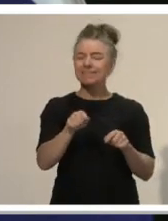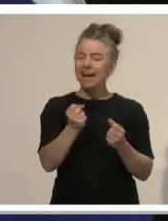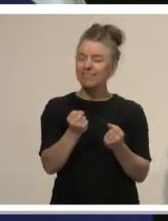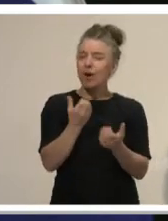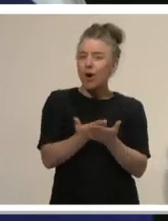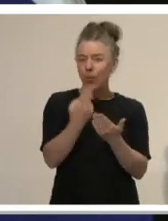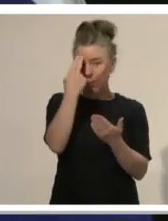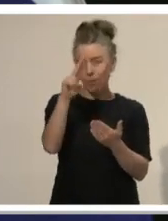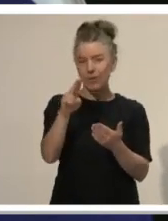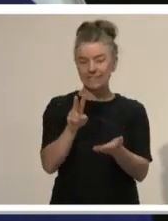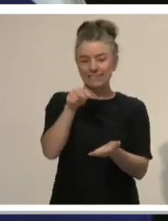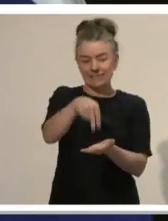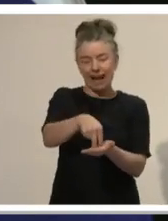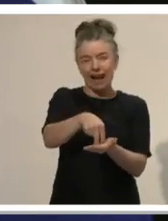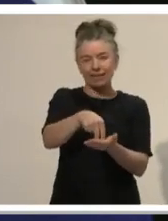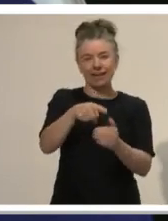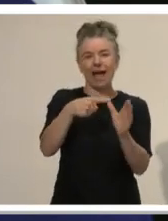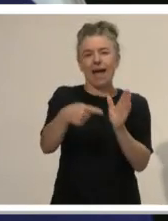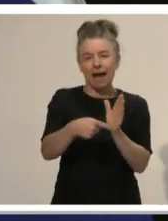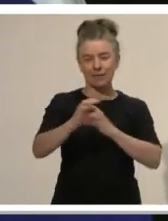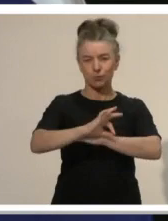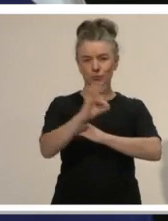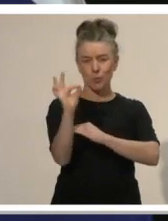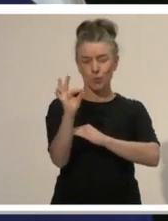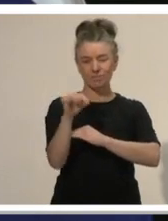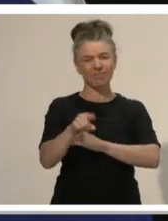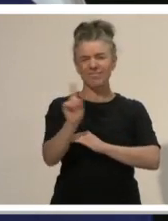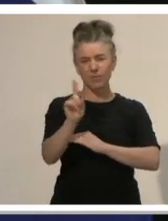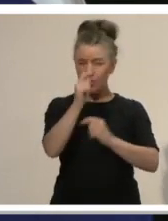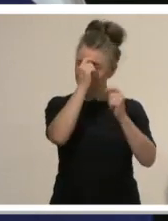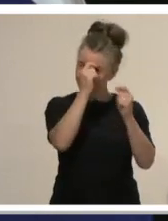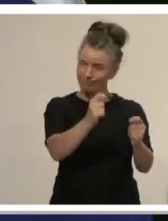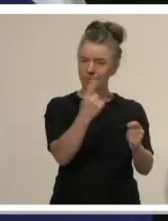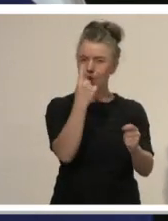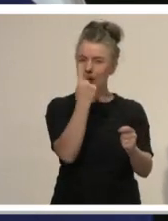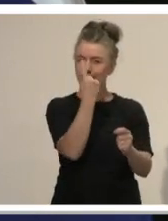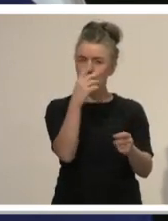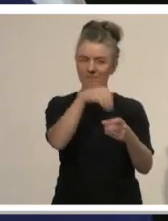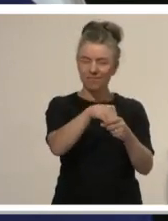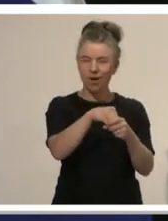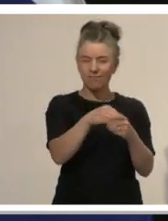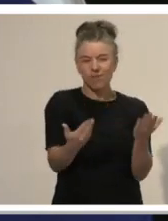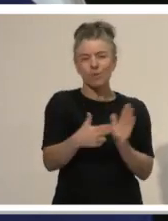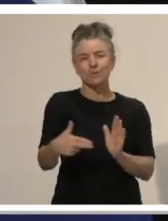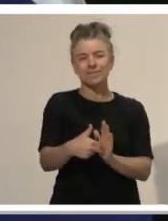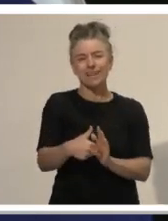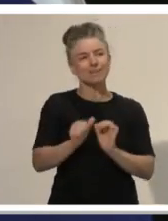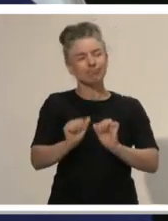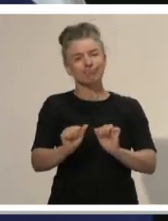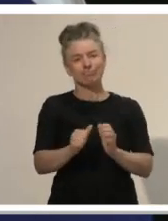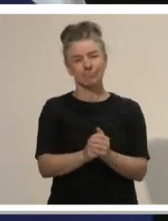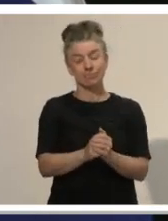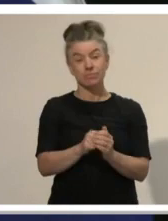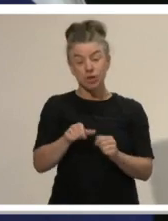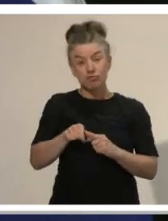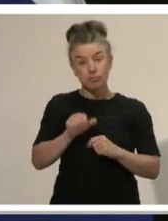has encouraged all of us to commemorate our service personnel by standing at the end of our driveways or near our letterboxes at 6 a.m.